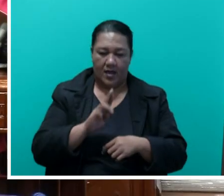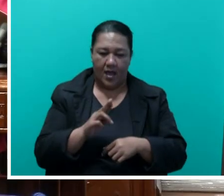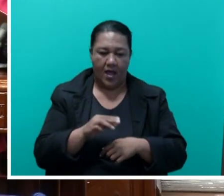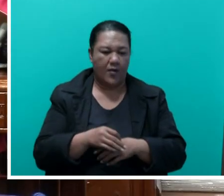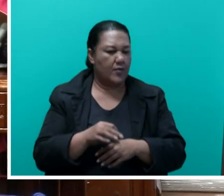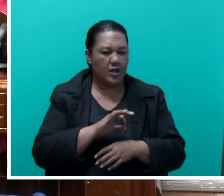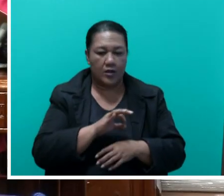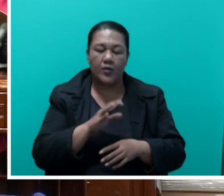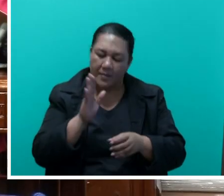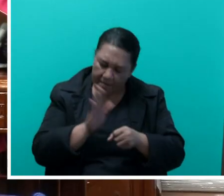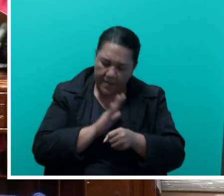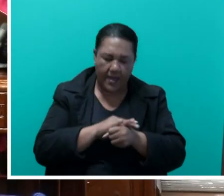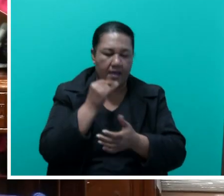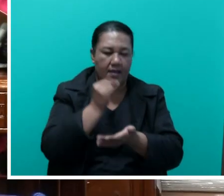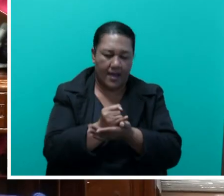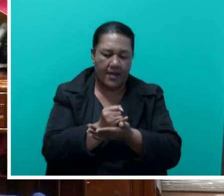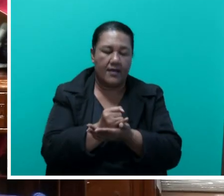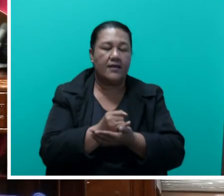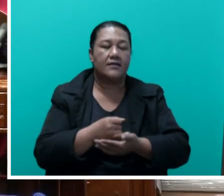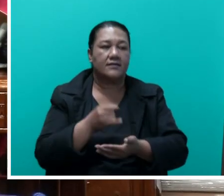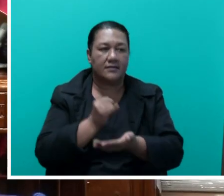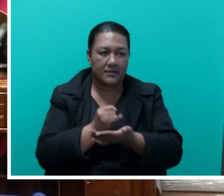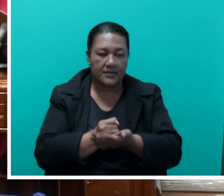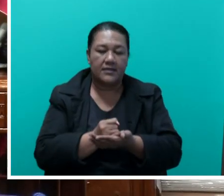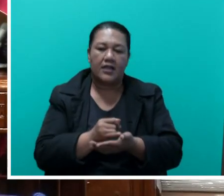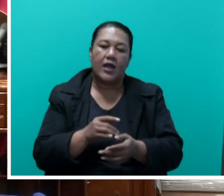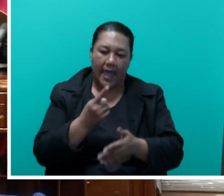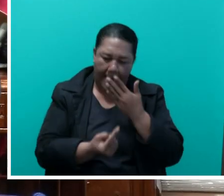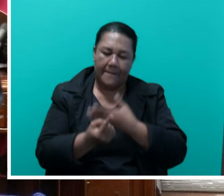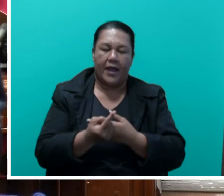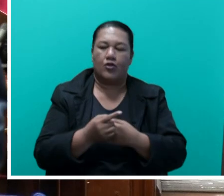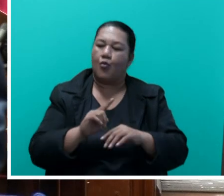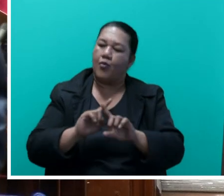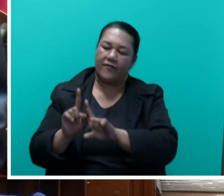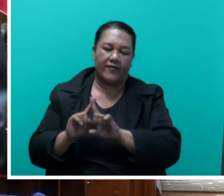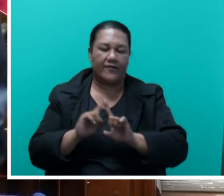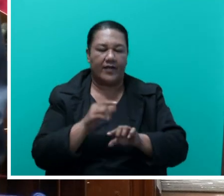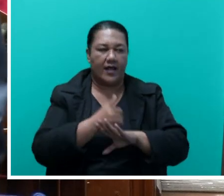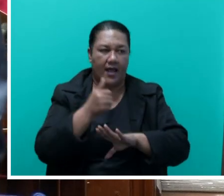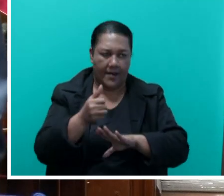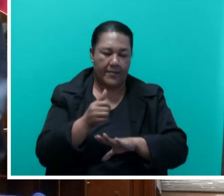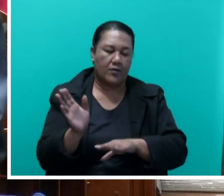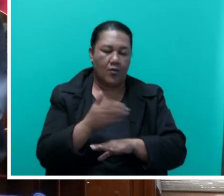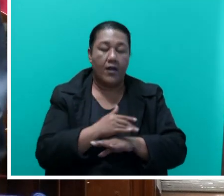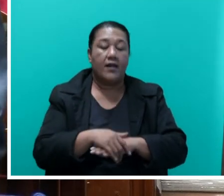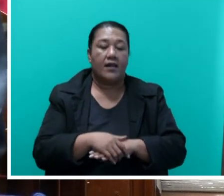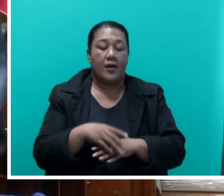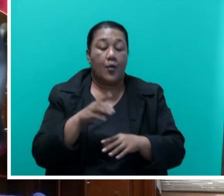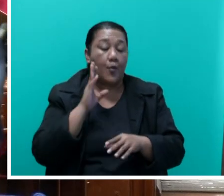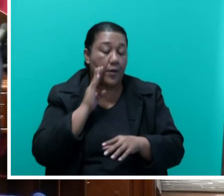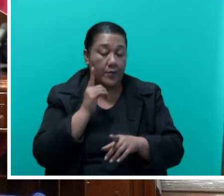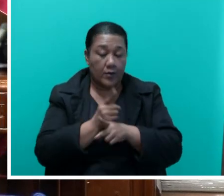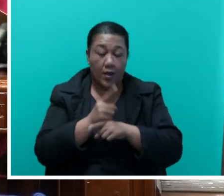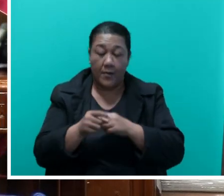errors. That happens with all governments. When I survey the economic, social, and